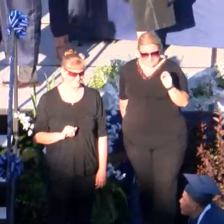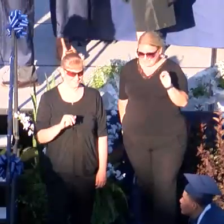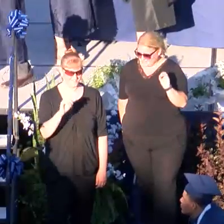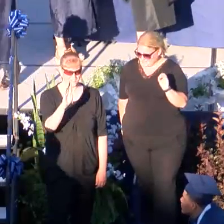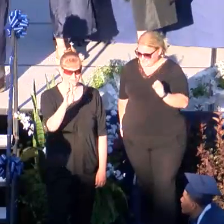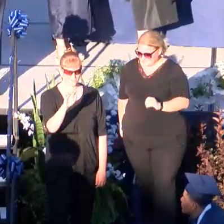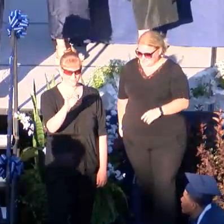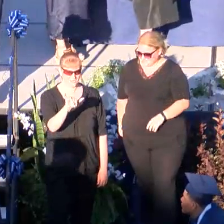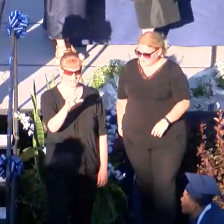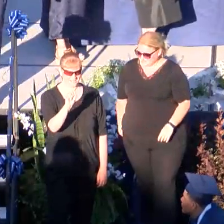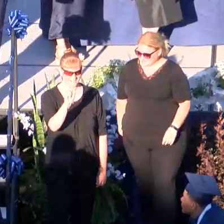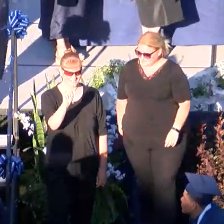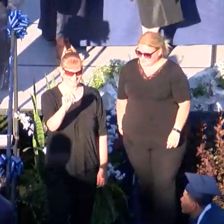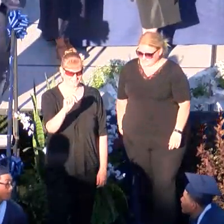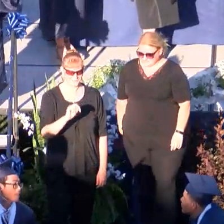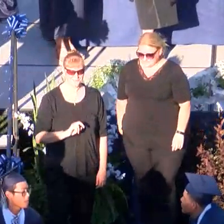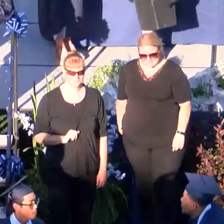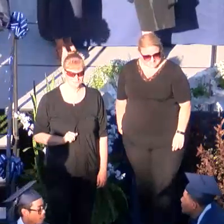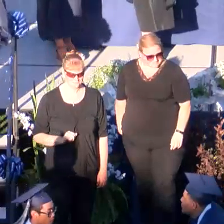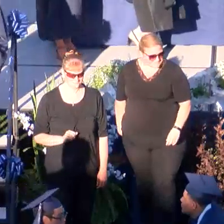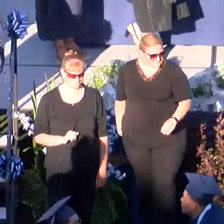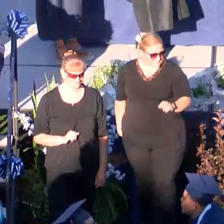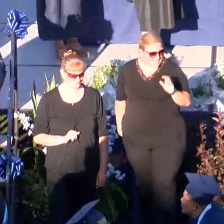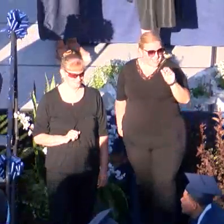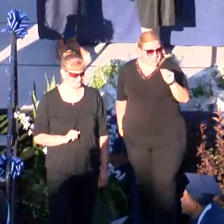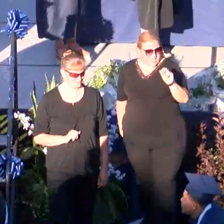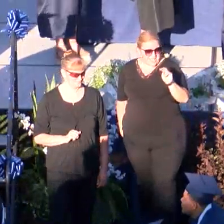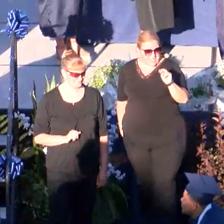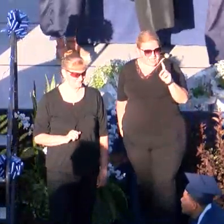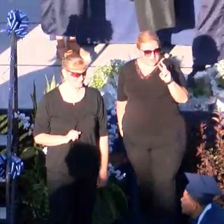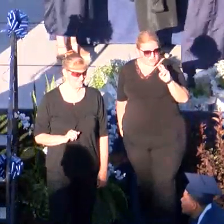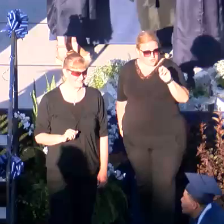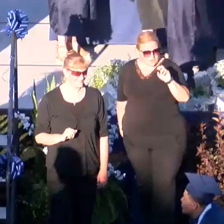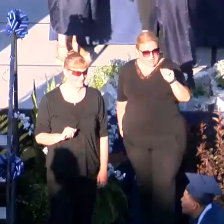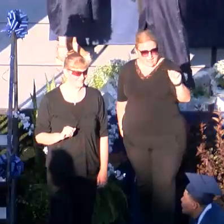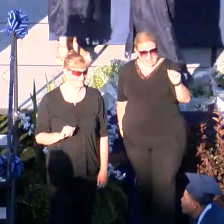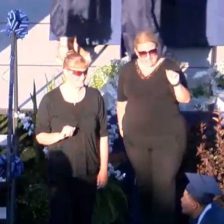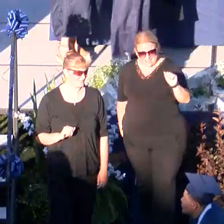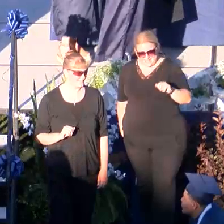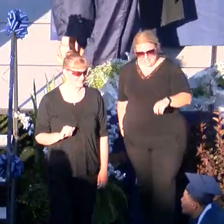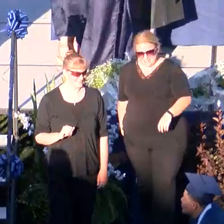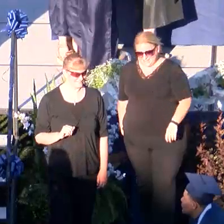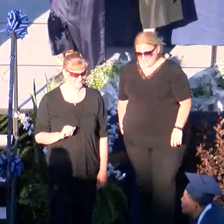Bryson Cardenas. Andrea Galvan.